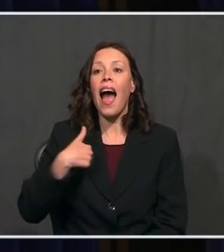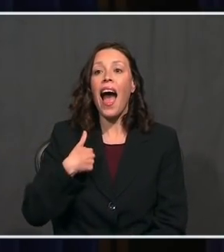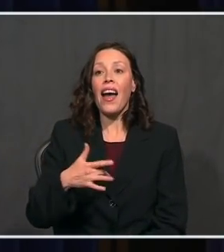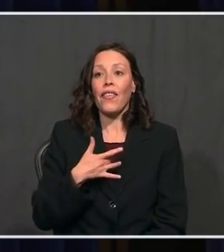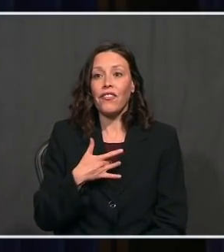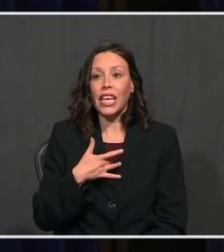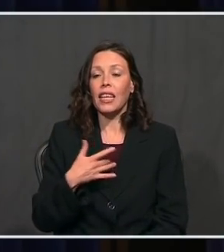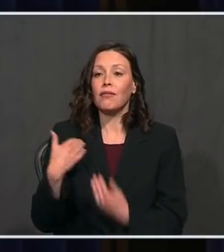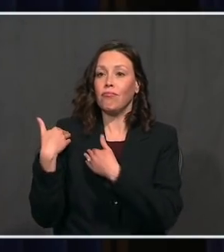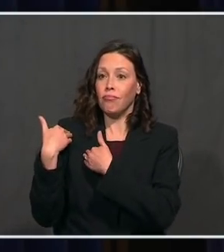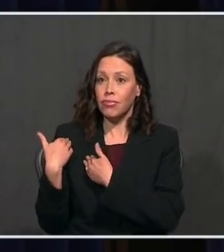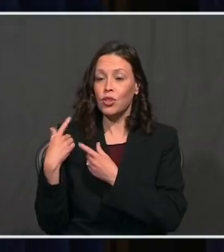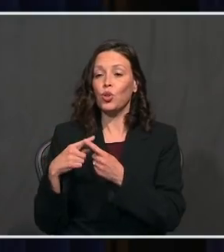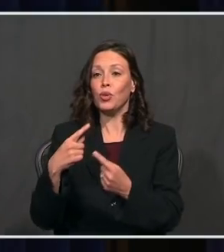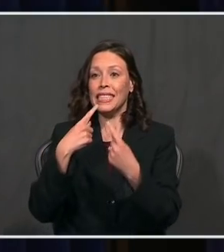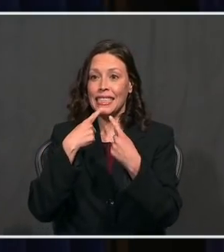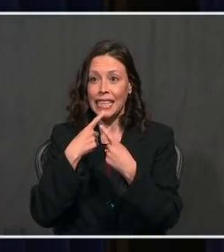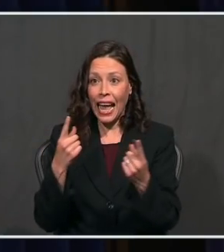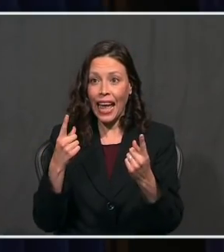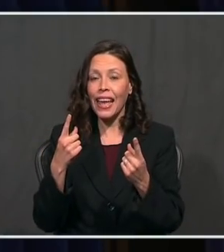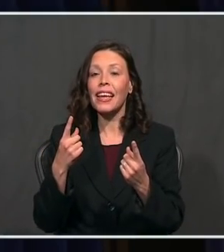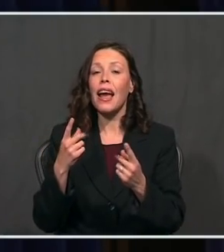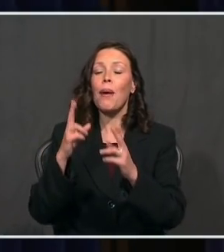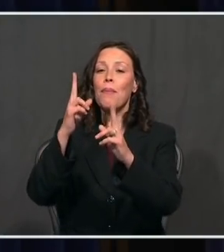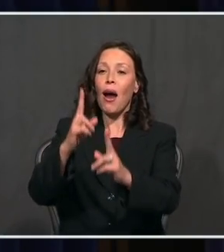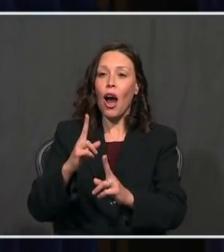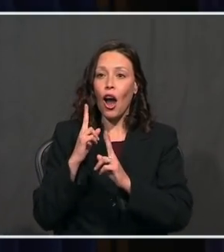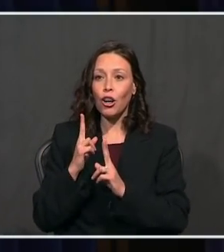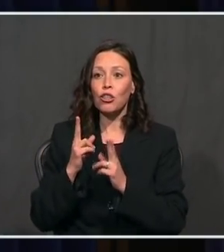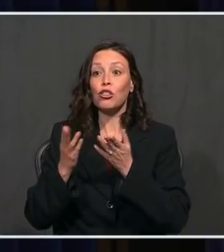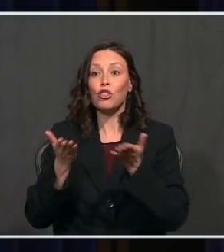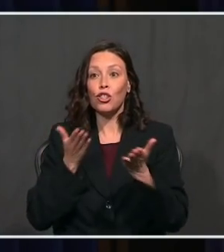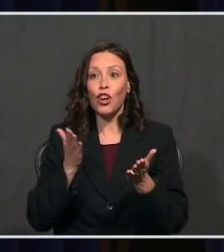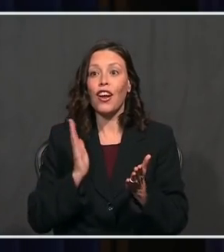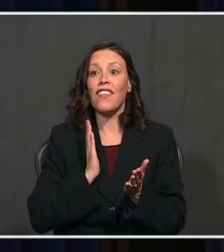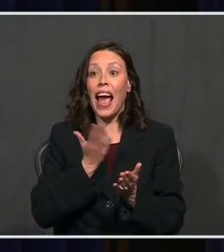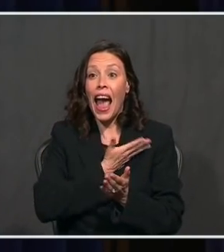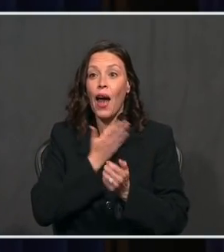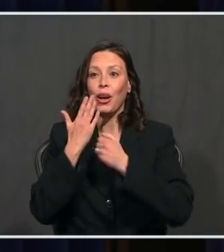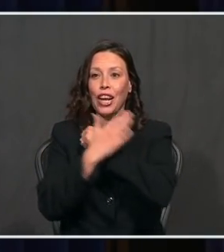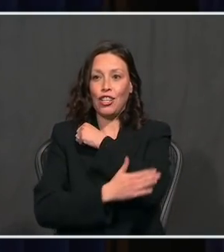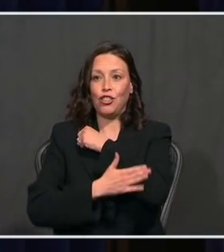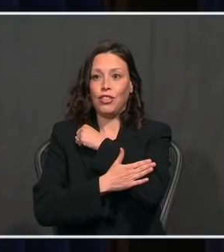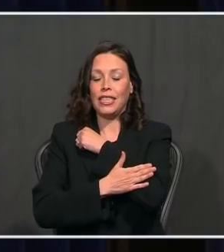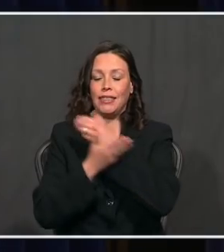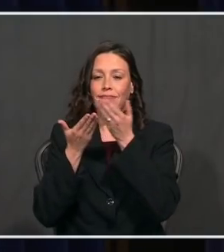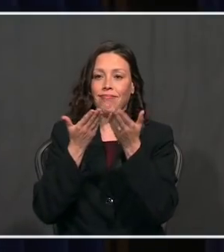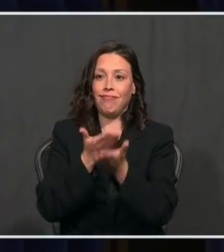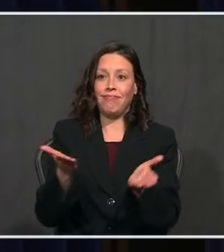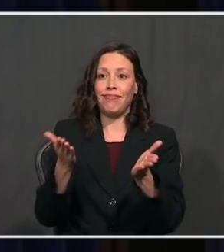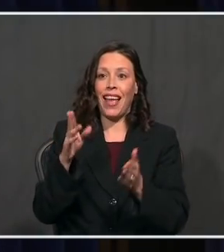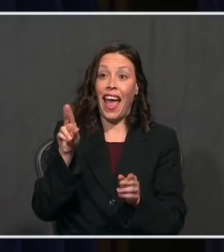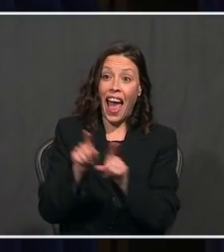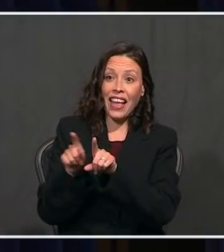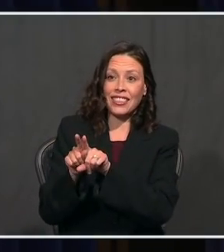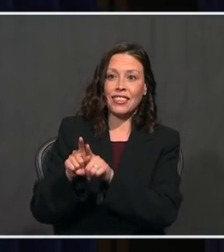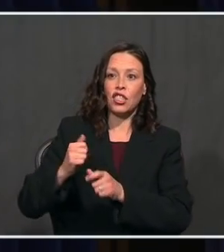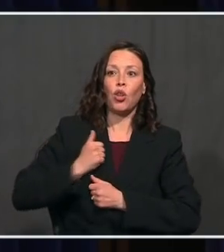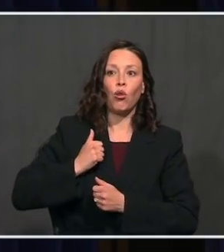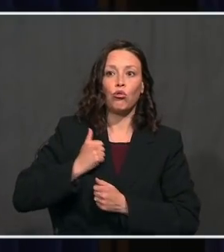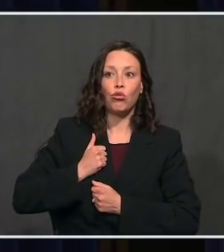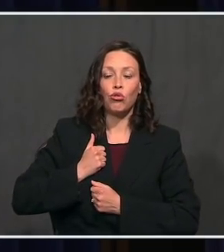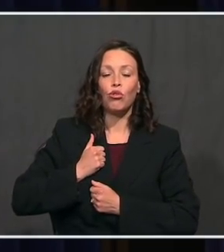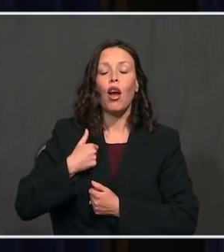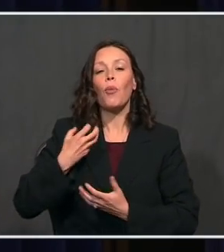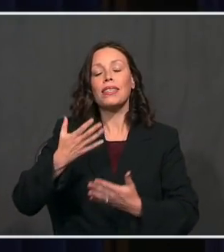feel obligated to say it is an honor to serve our country and our nation as a soldier. And